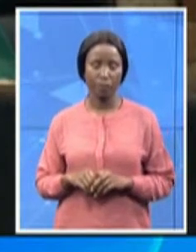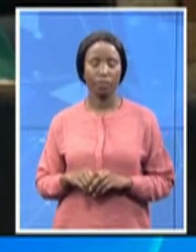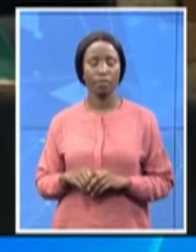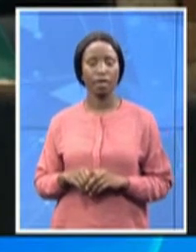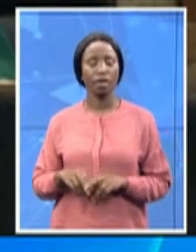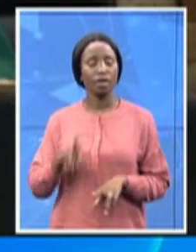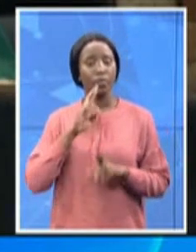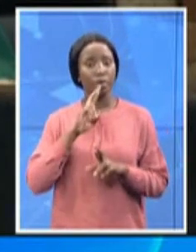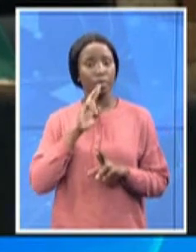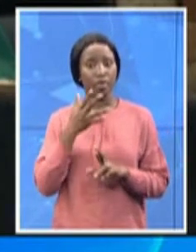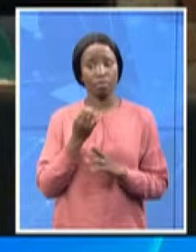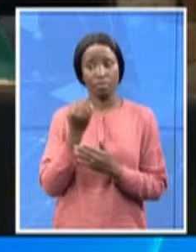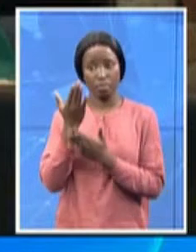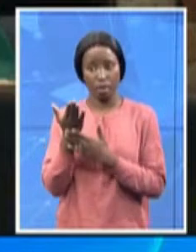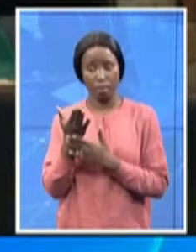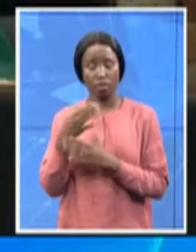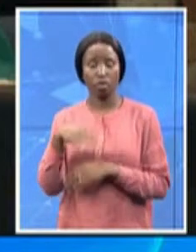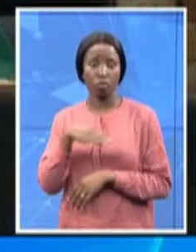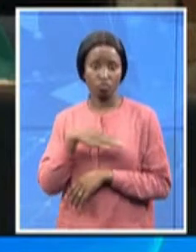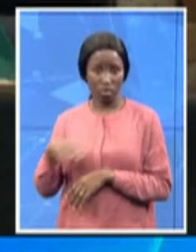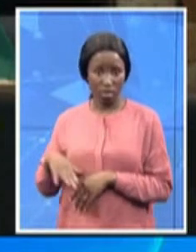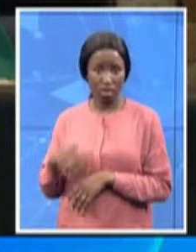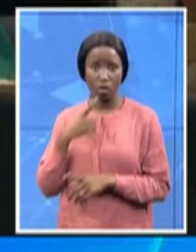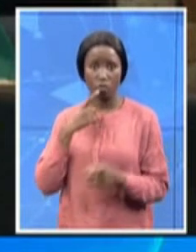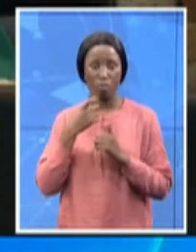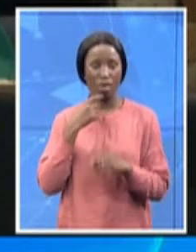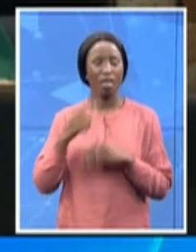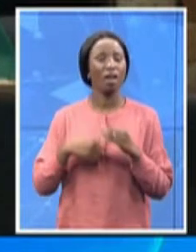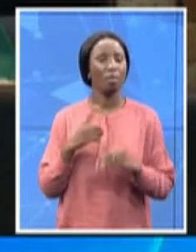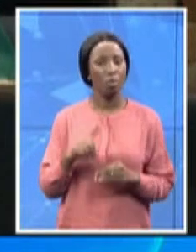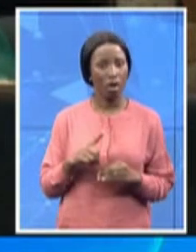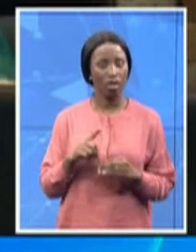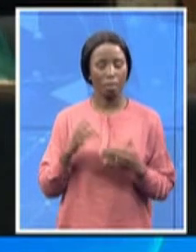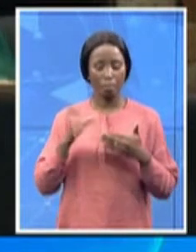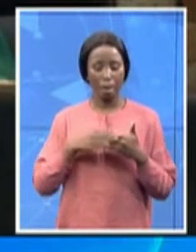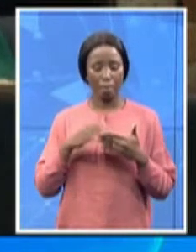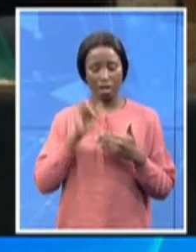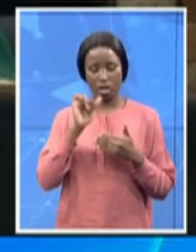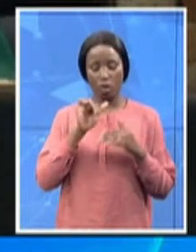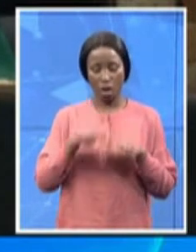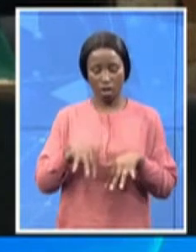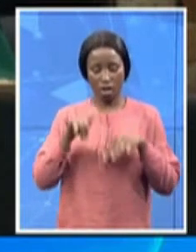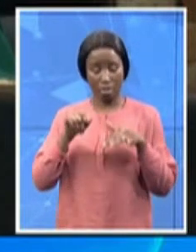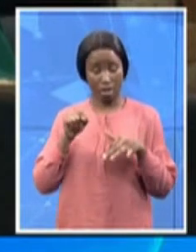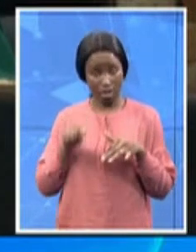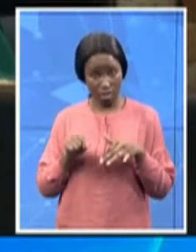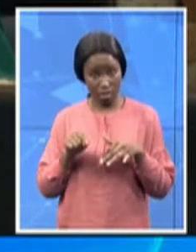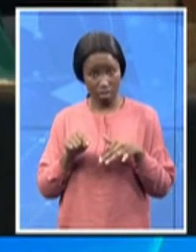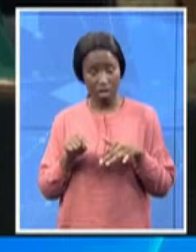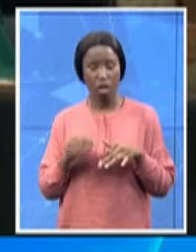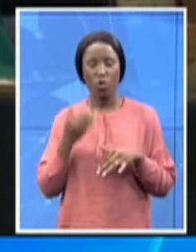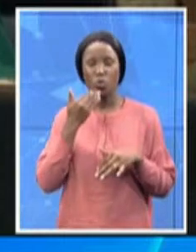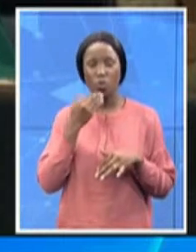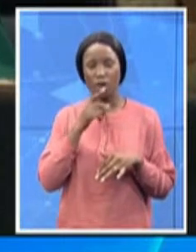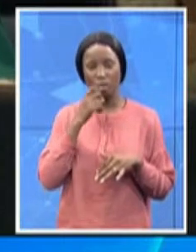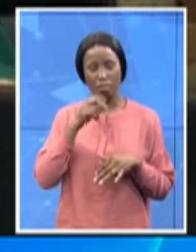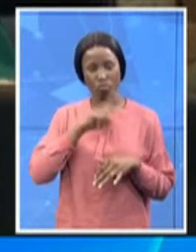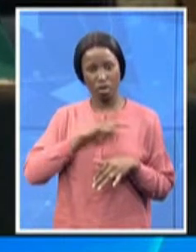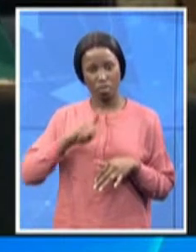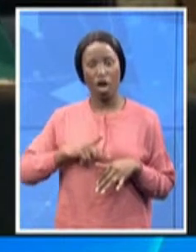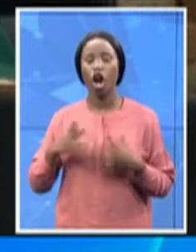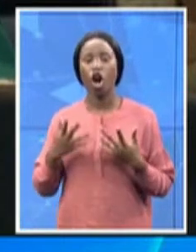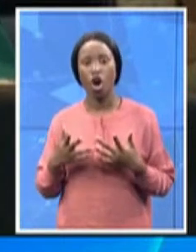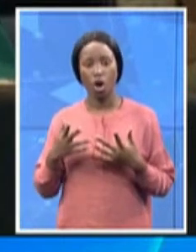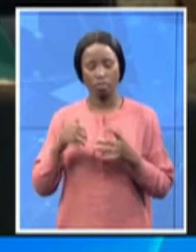against a member of Cabinet, a Premier, or a Deputy Minister. If the complaint